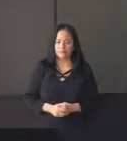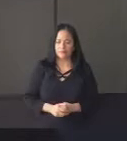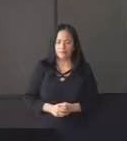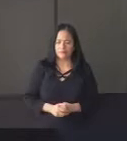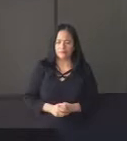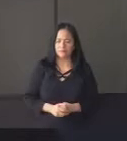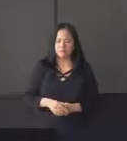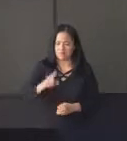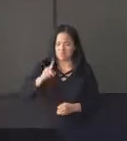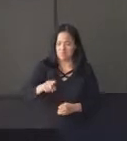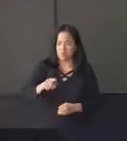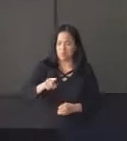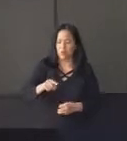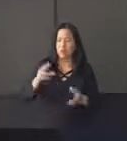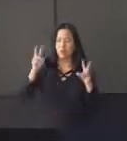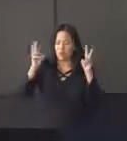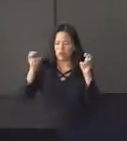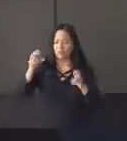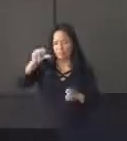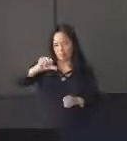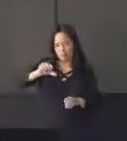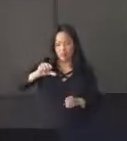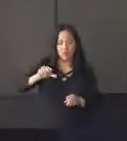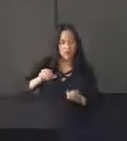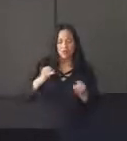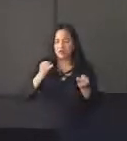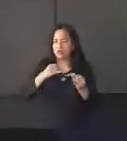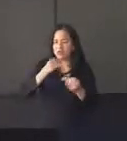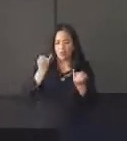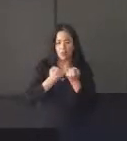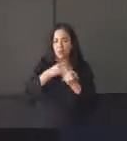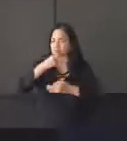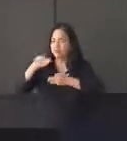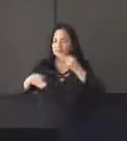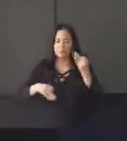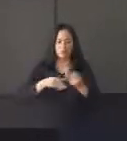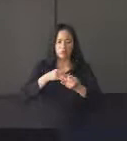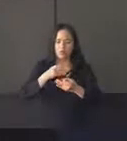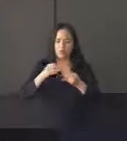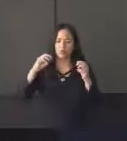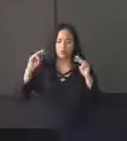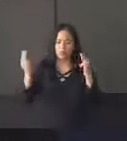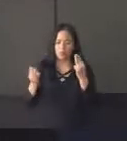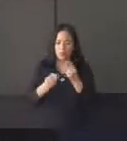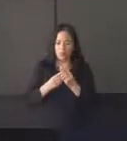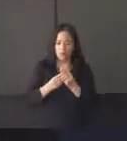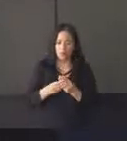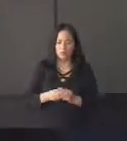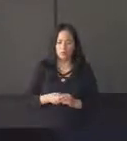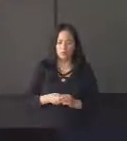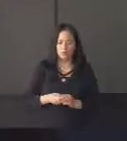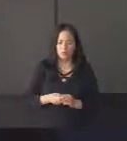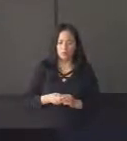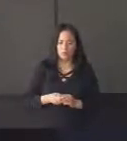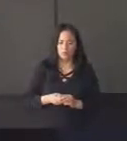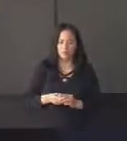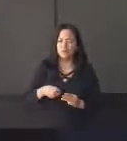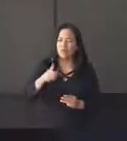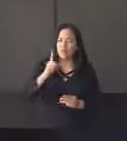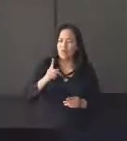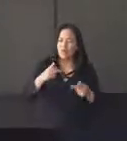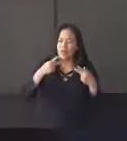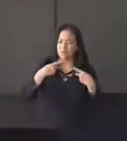that is very topical in any region of the world: the impact